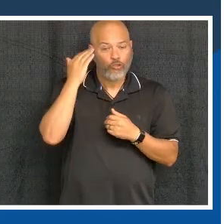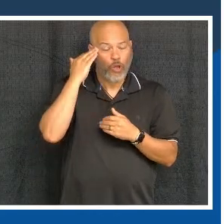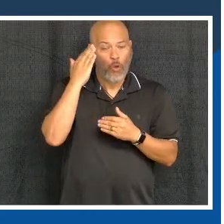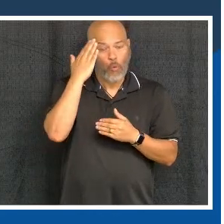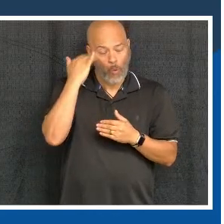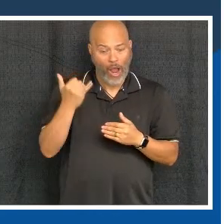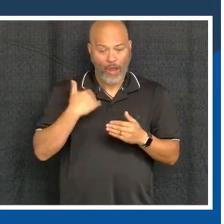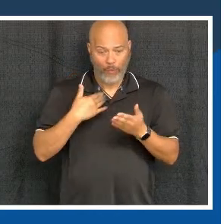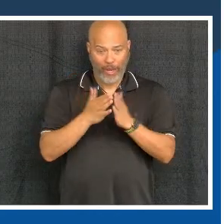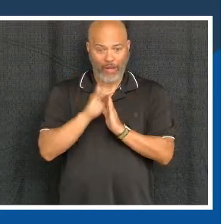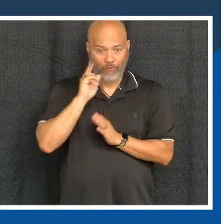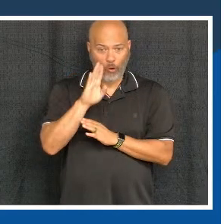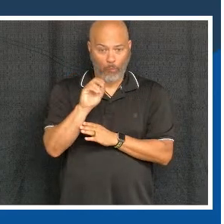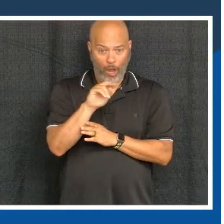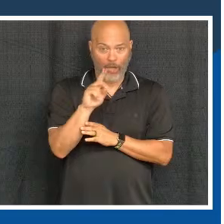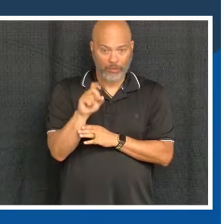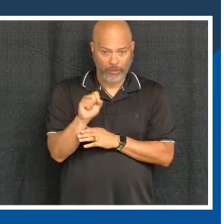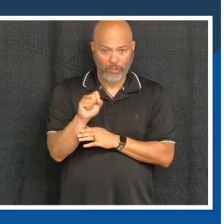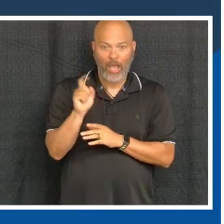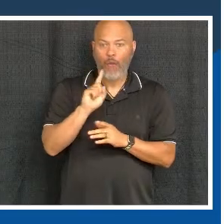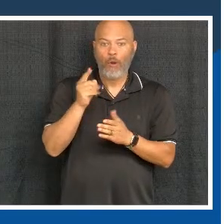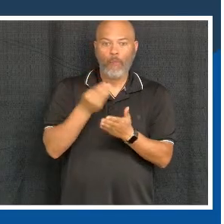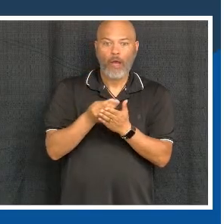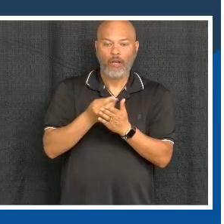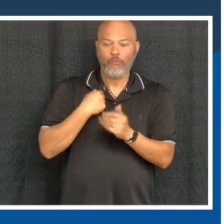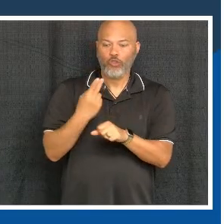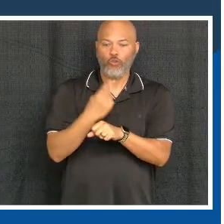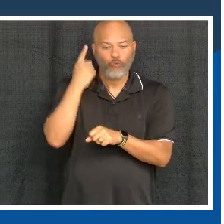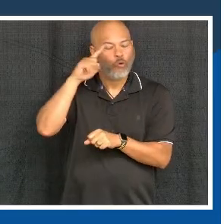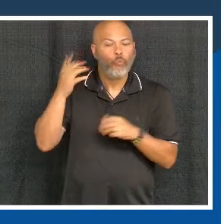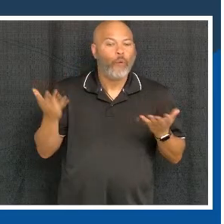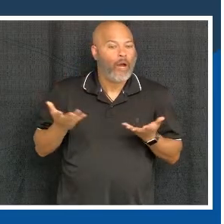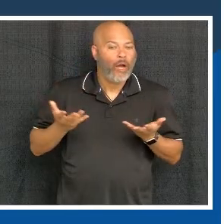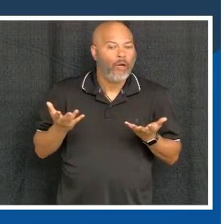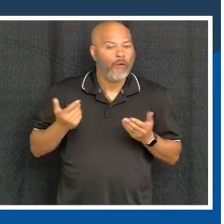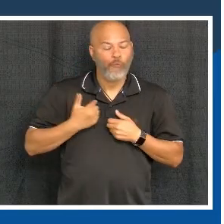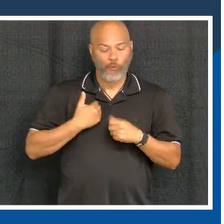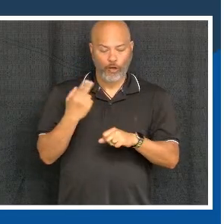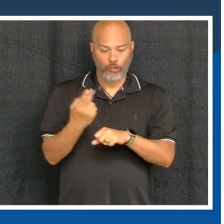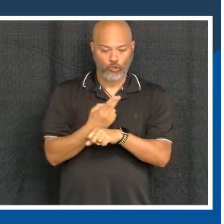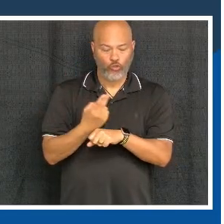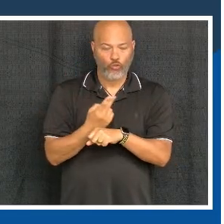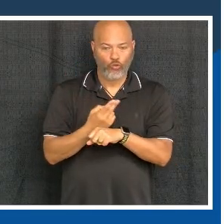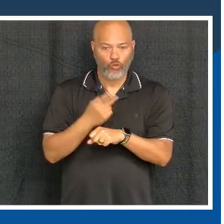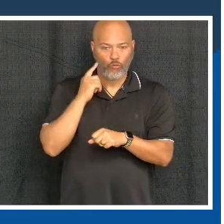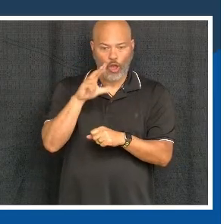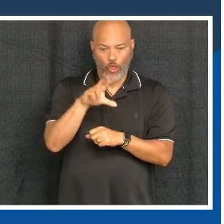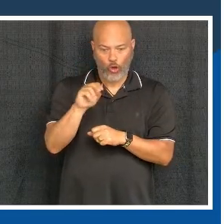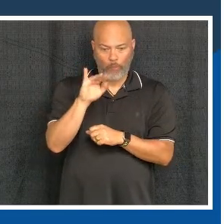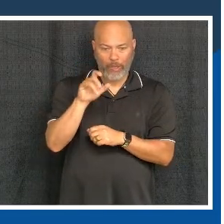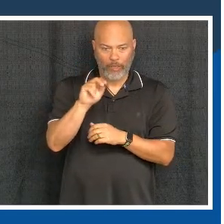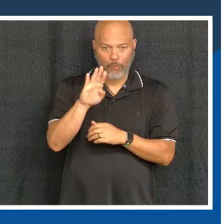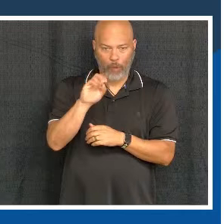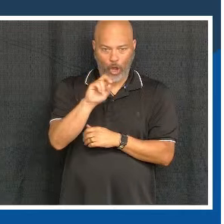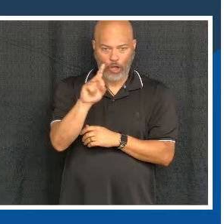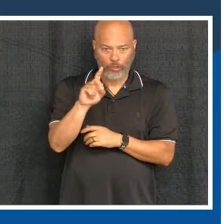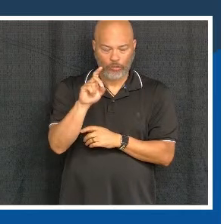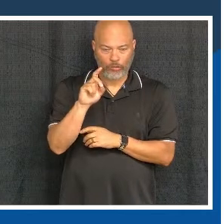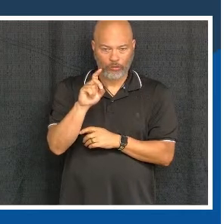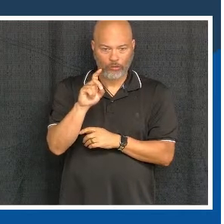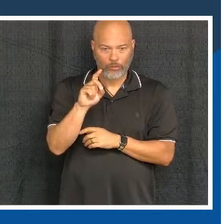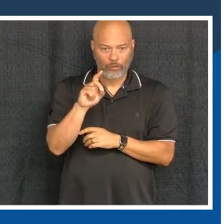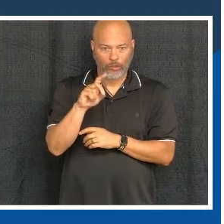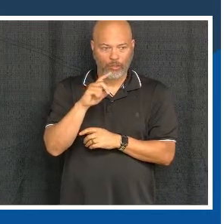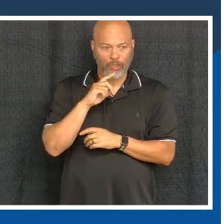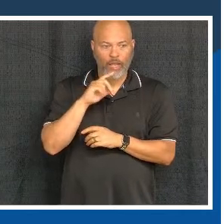doing it, and then where's the money going. The money that we're doing a $30 million bond issue, and